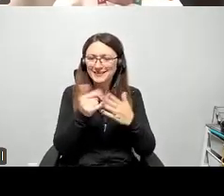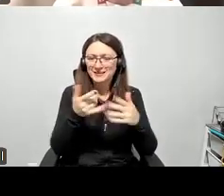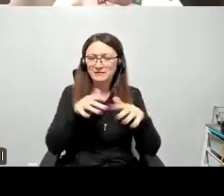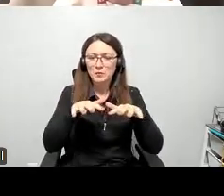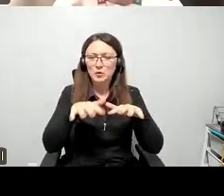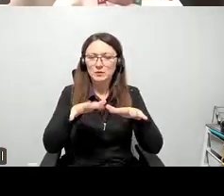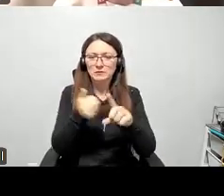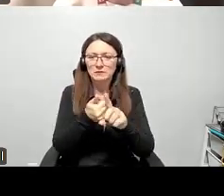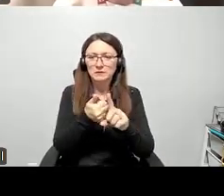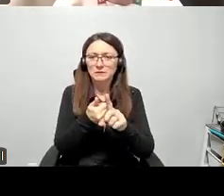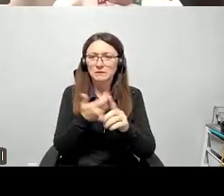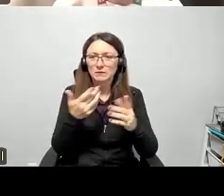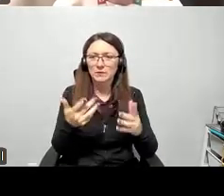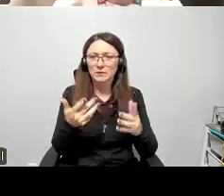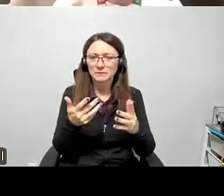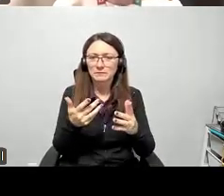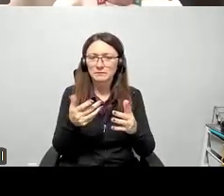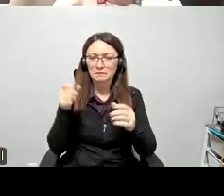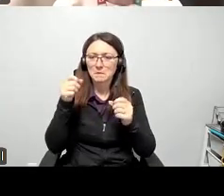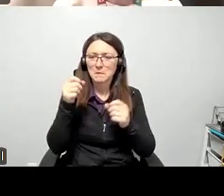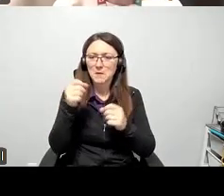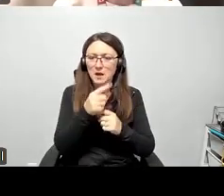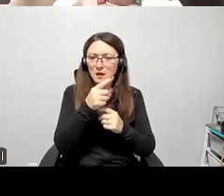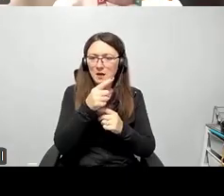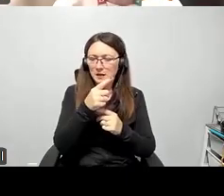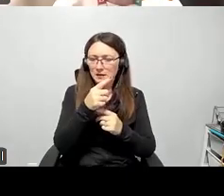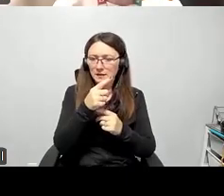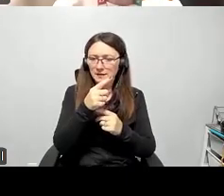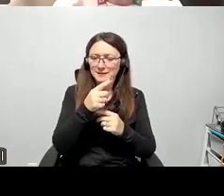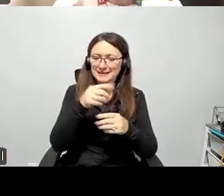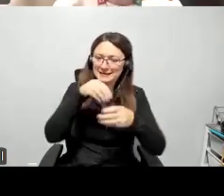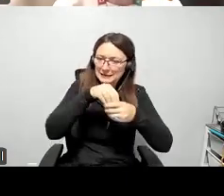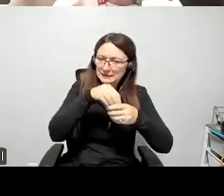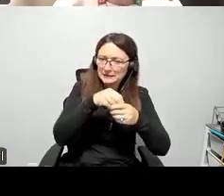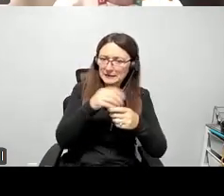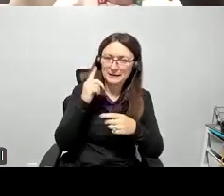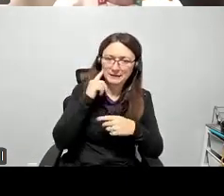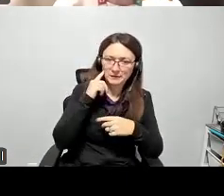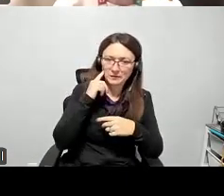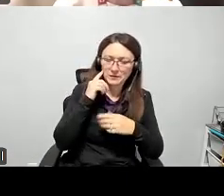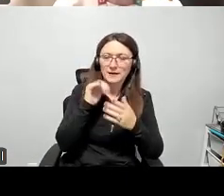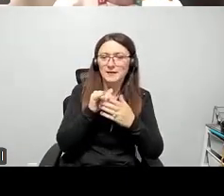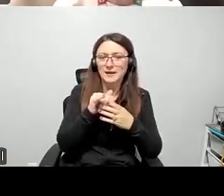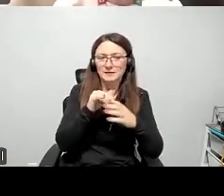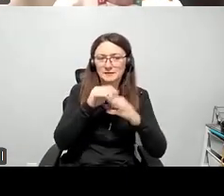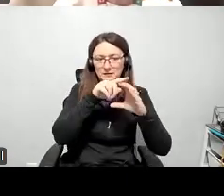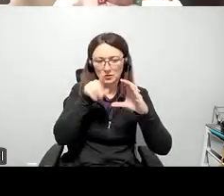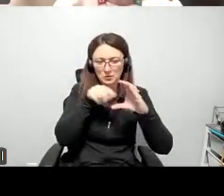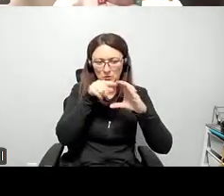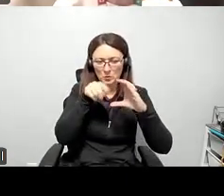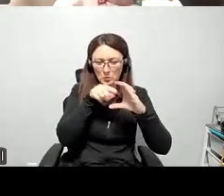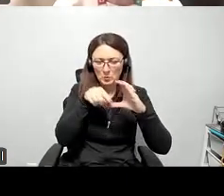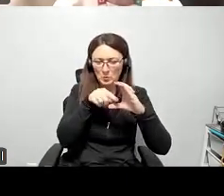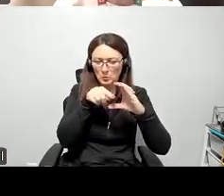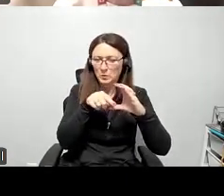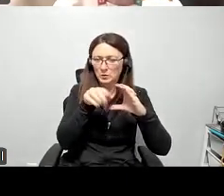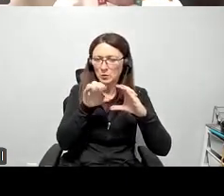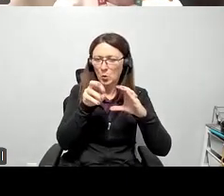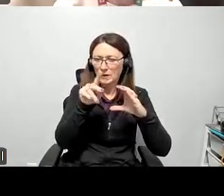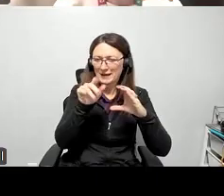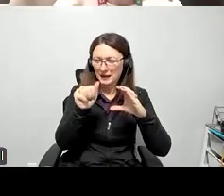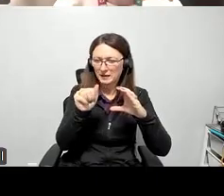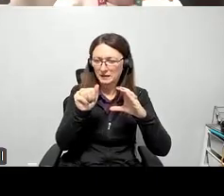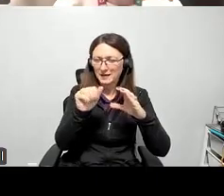vibrations send signals into our inner ear, which is the cochlea, this little snail shell here. And that's where we